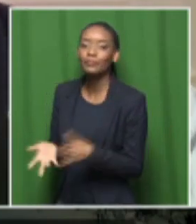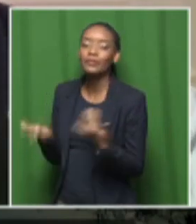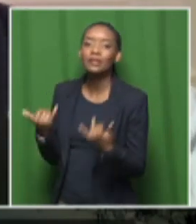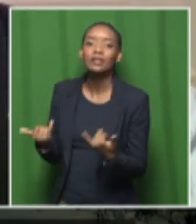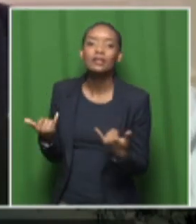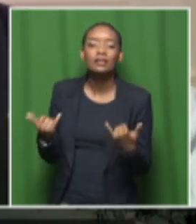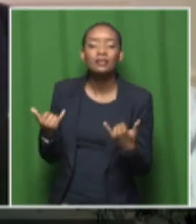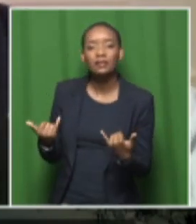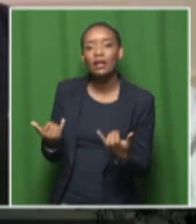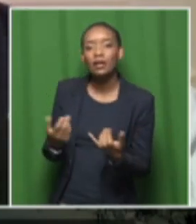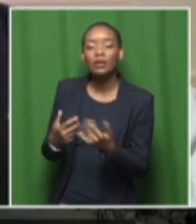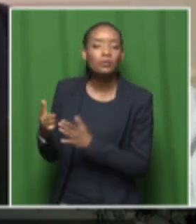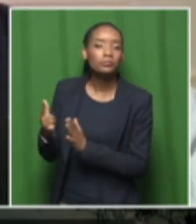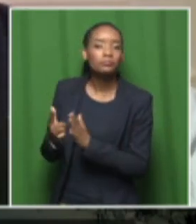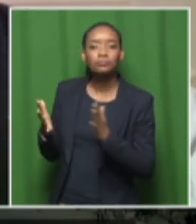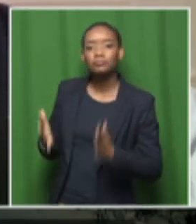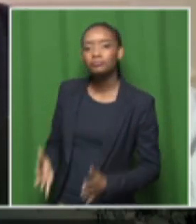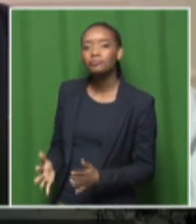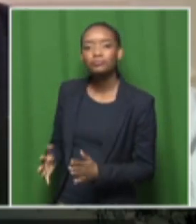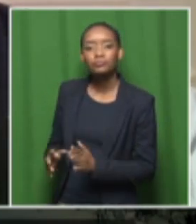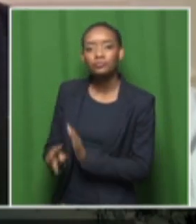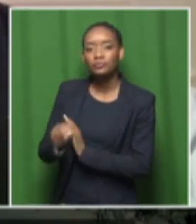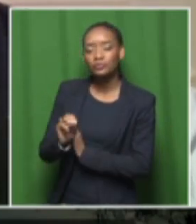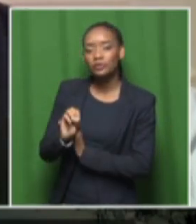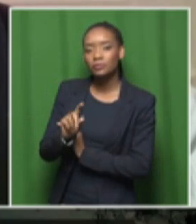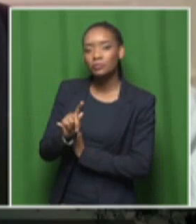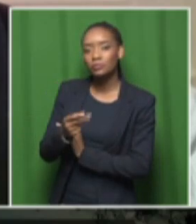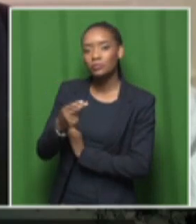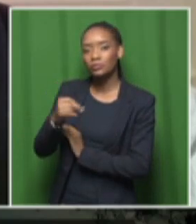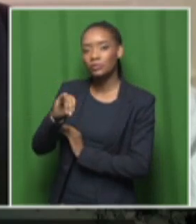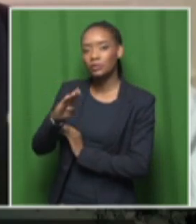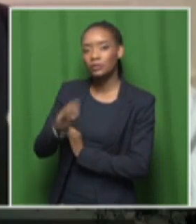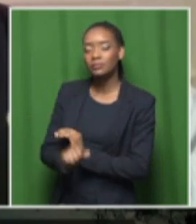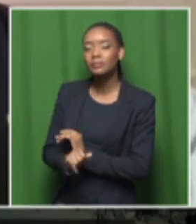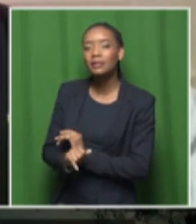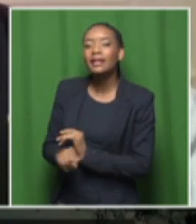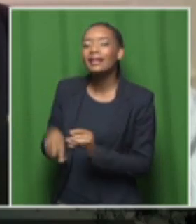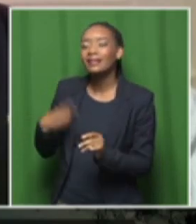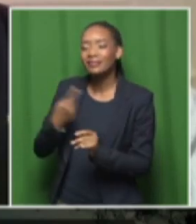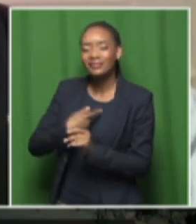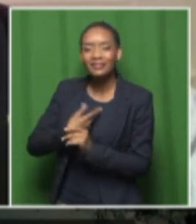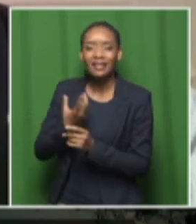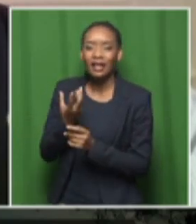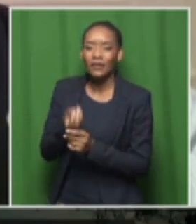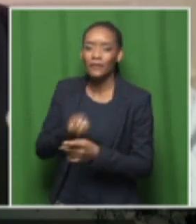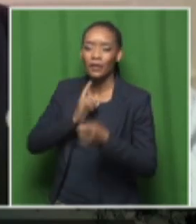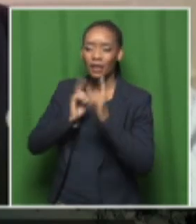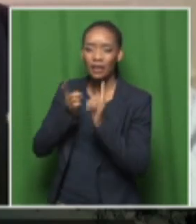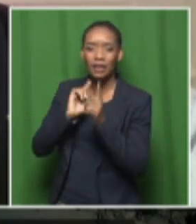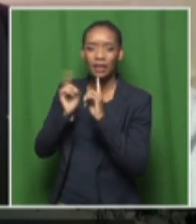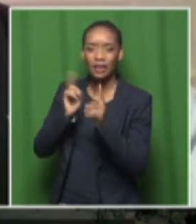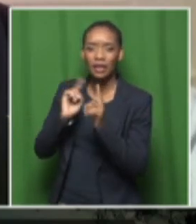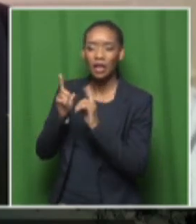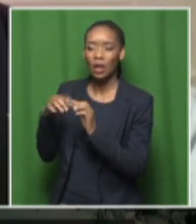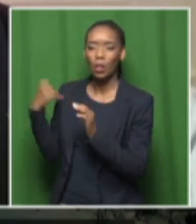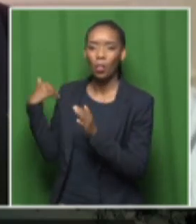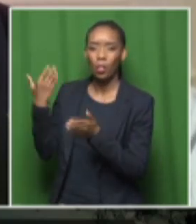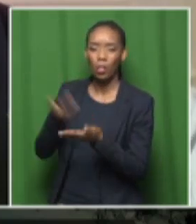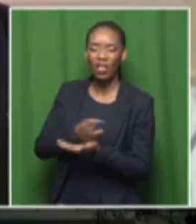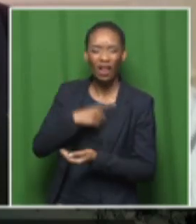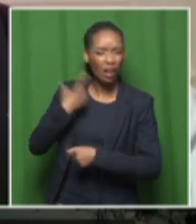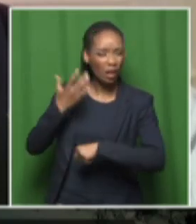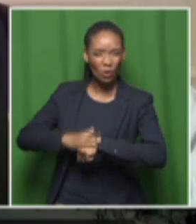Advocate Mothibi, this has been long in the making. You know, there's a lot of talk that has gone on around this particular report. The report